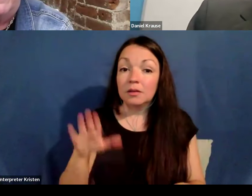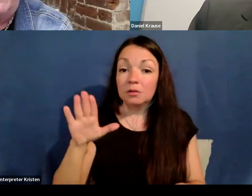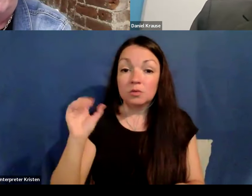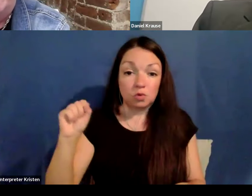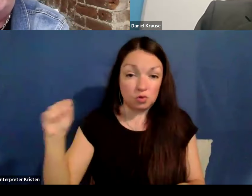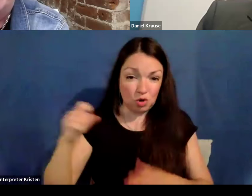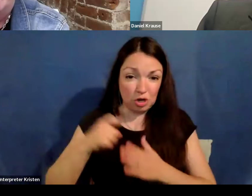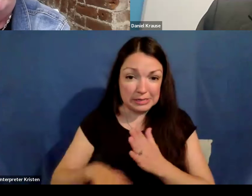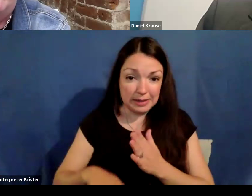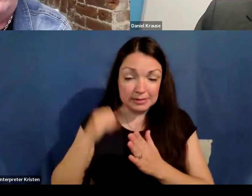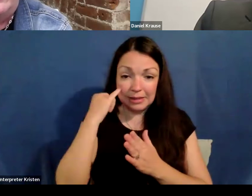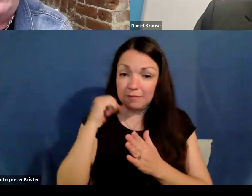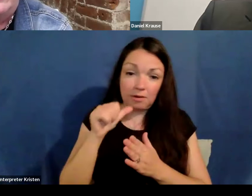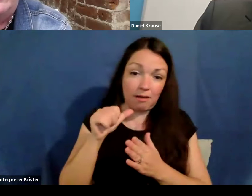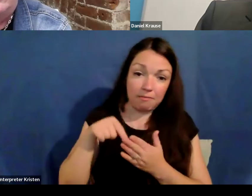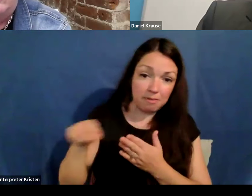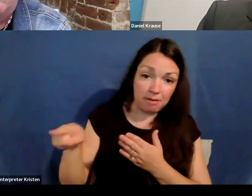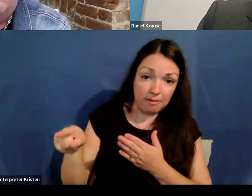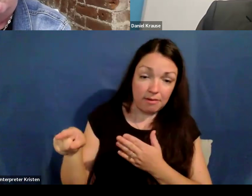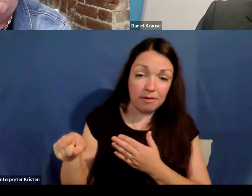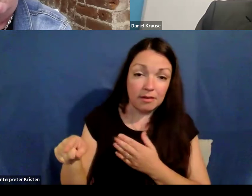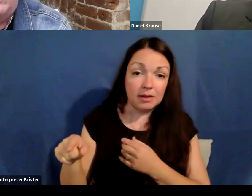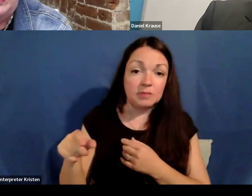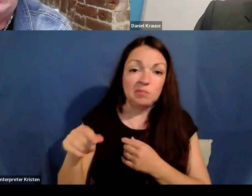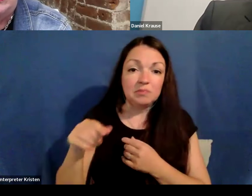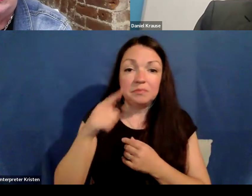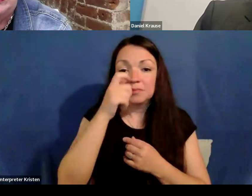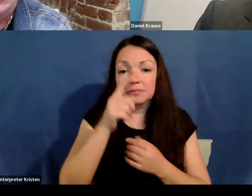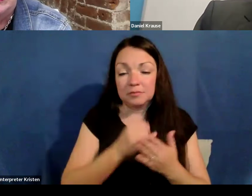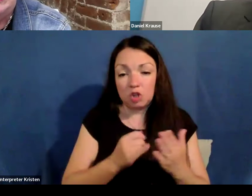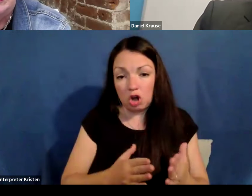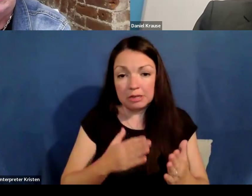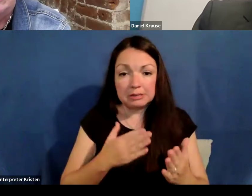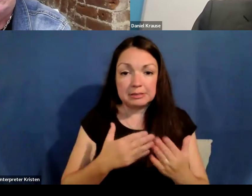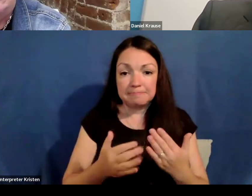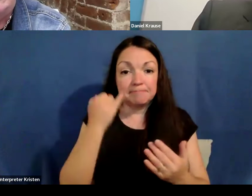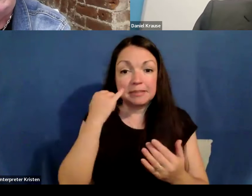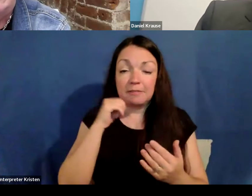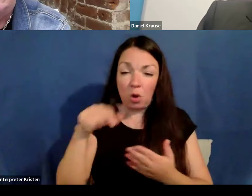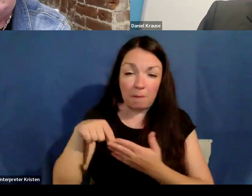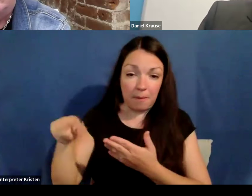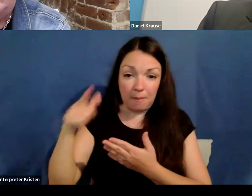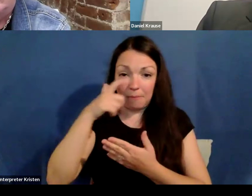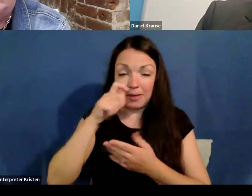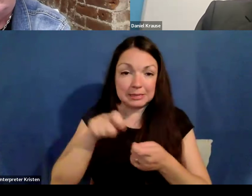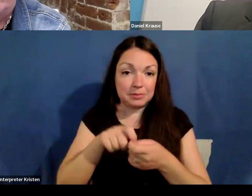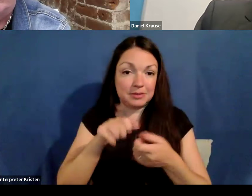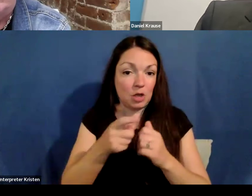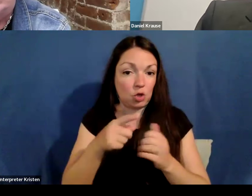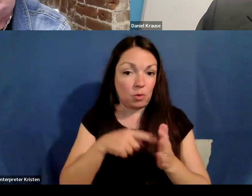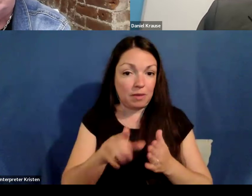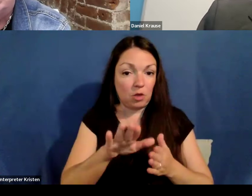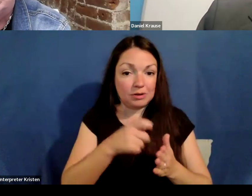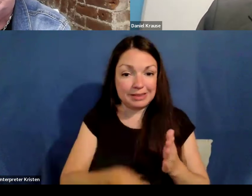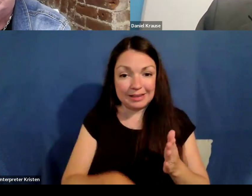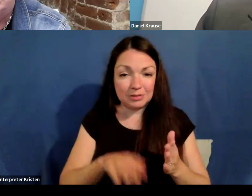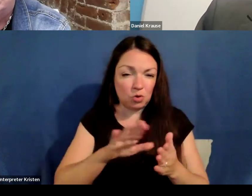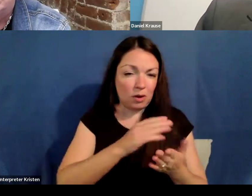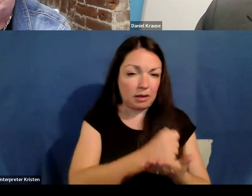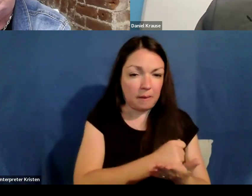Security taxes because you're an artist or what have you, if that's not being paid because of the specific way you're paying your taxes or getting your